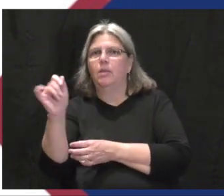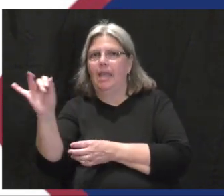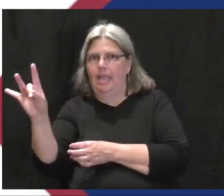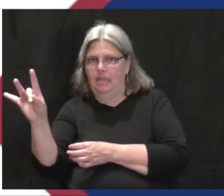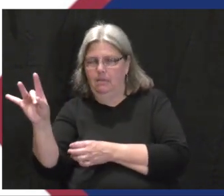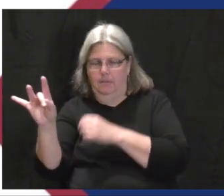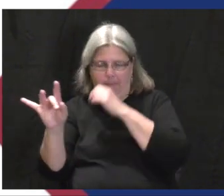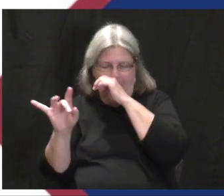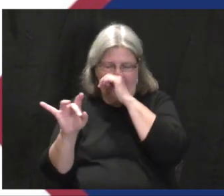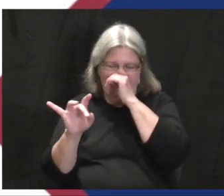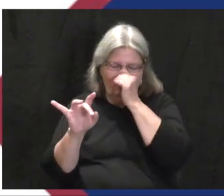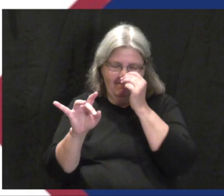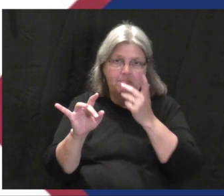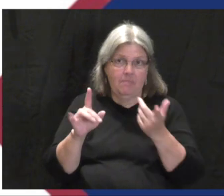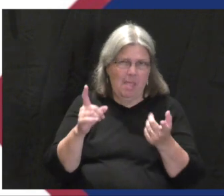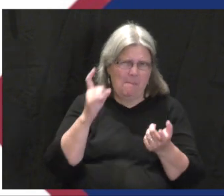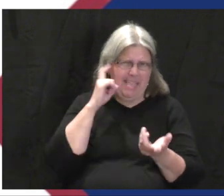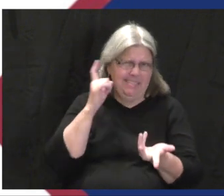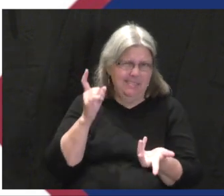Okay.